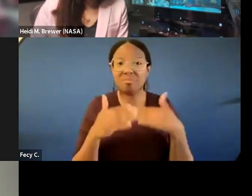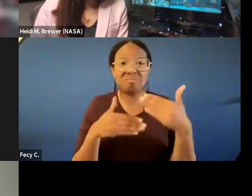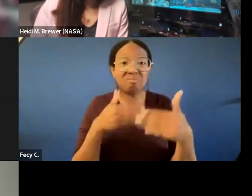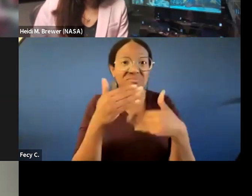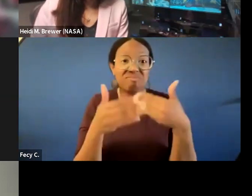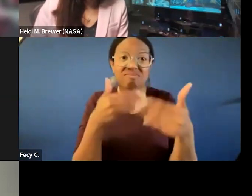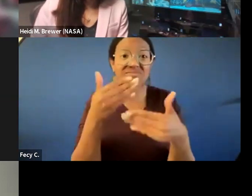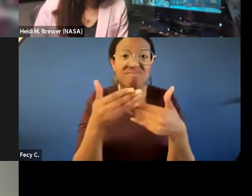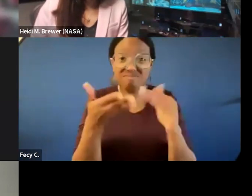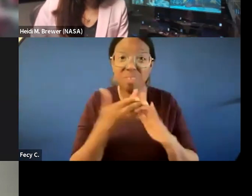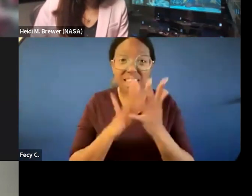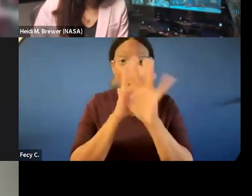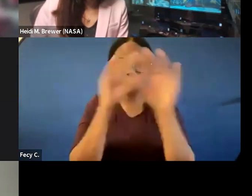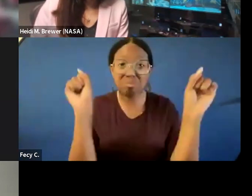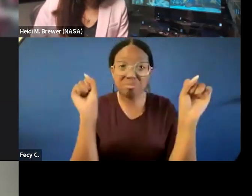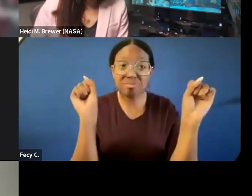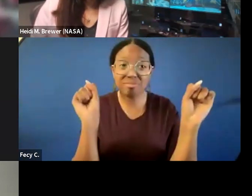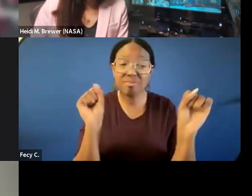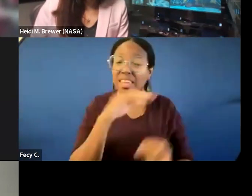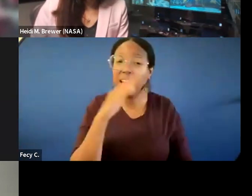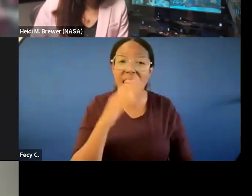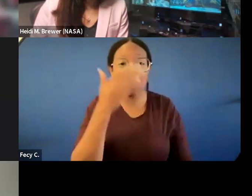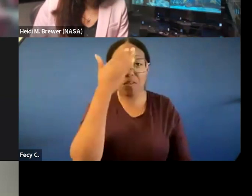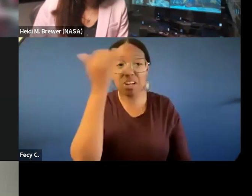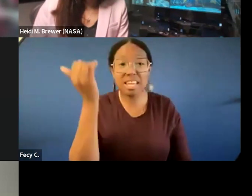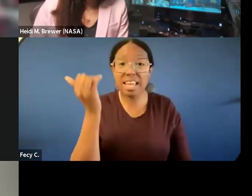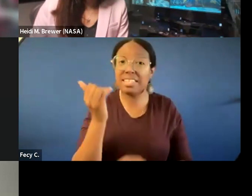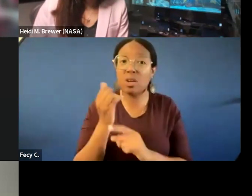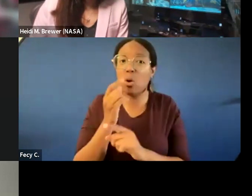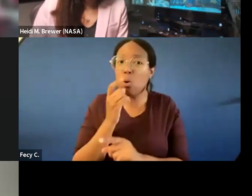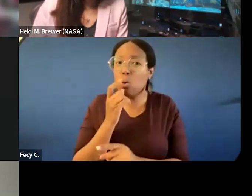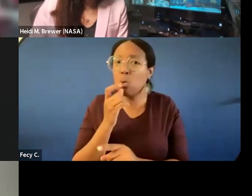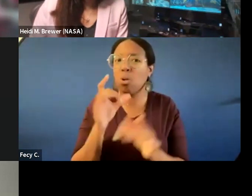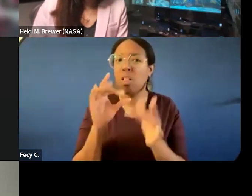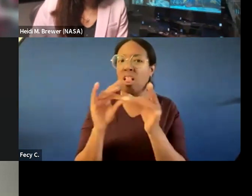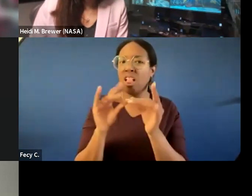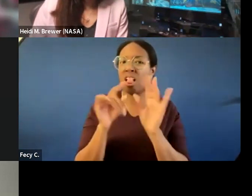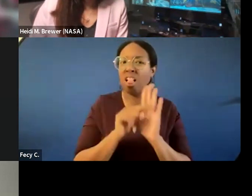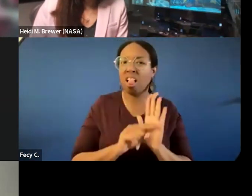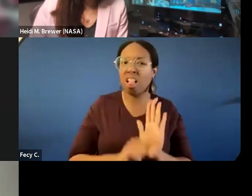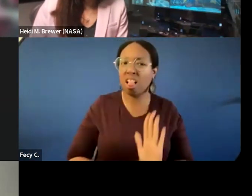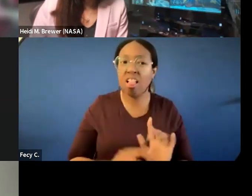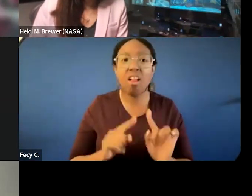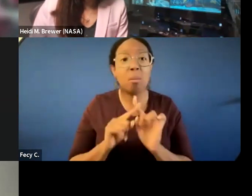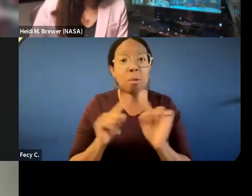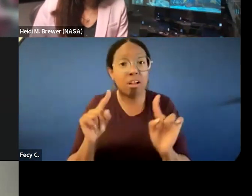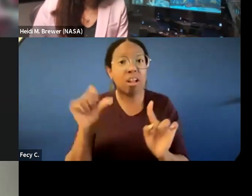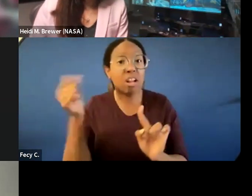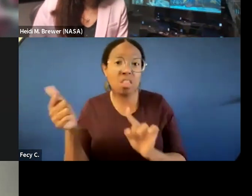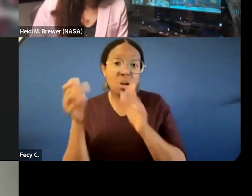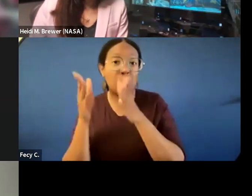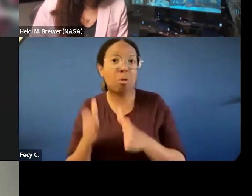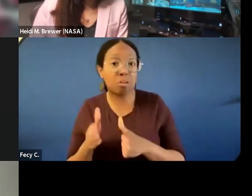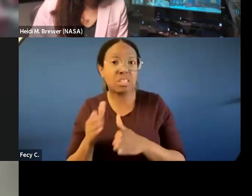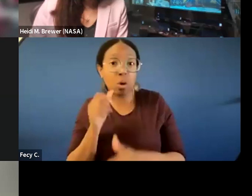and got the role. And I'll never forget, I'm not going to say who said it, but someone who's very, very important, influential on the beach here and in a leadership role as well, is also a